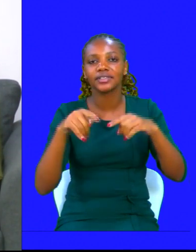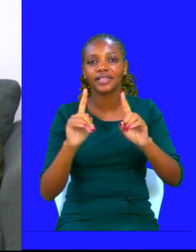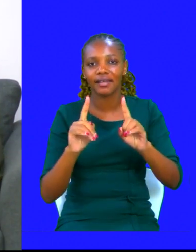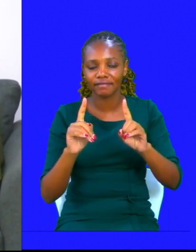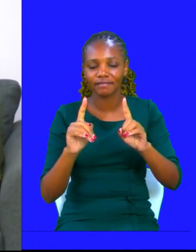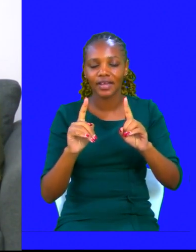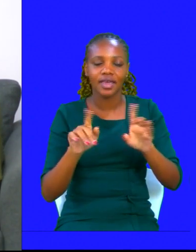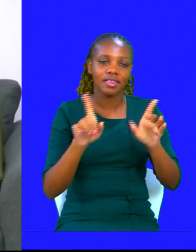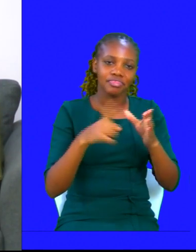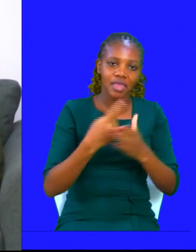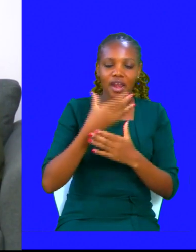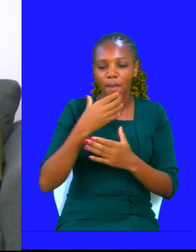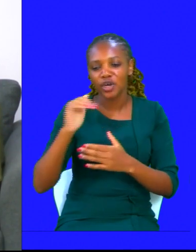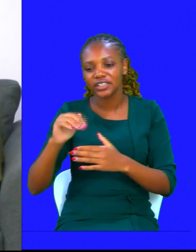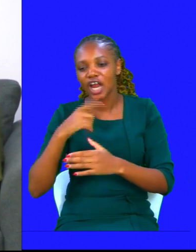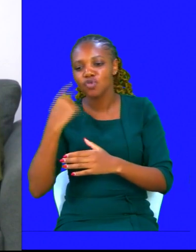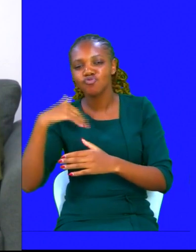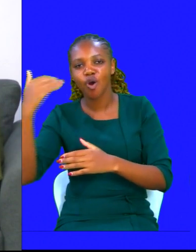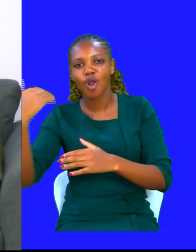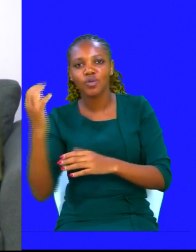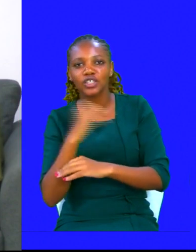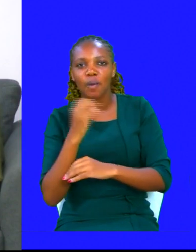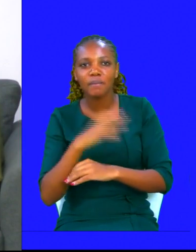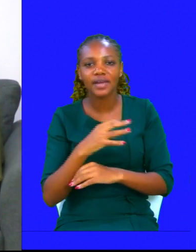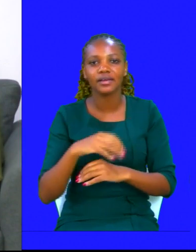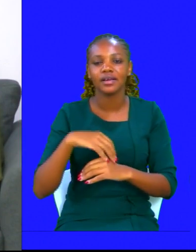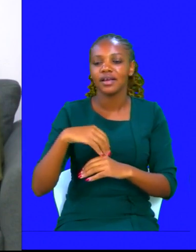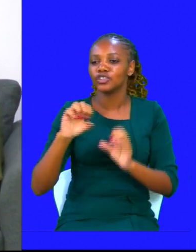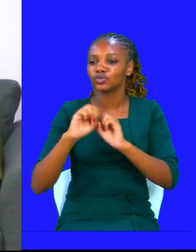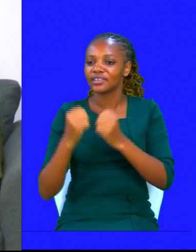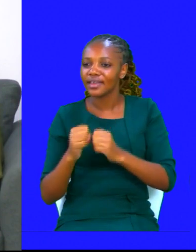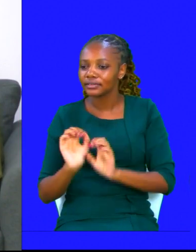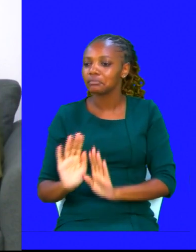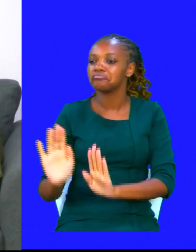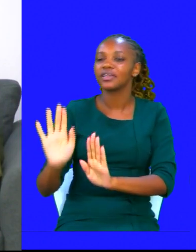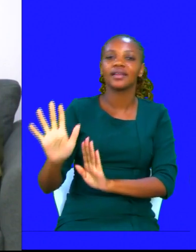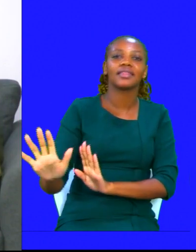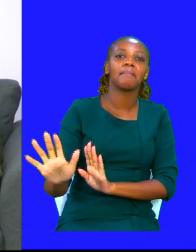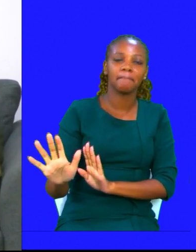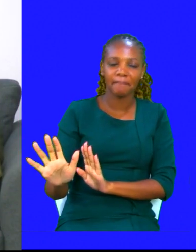boy child who are always complaining that in this time the society has really neglected them, it's